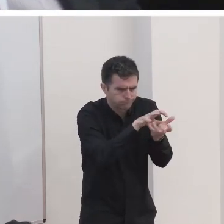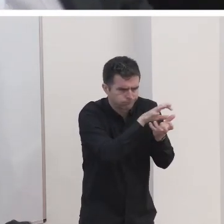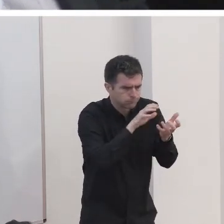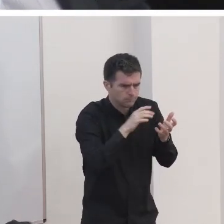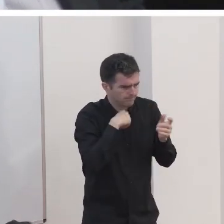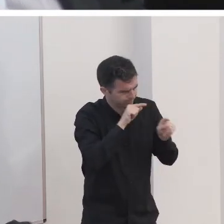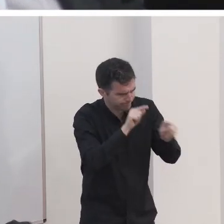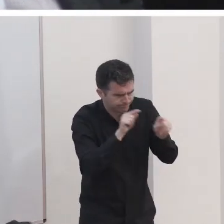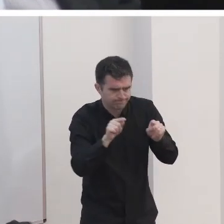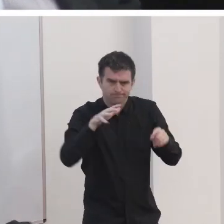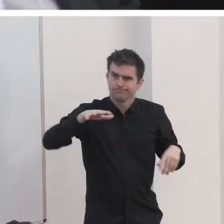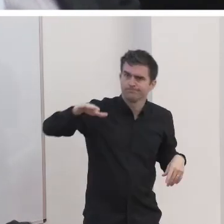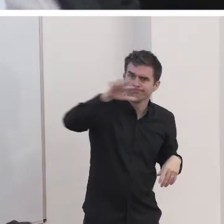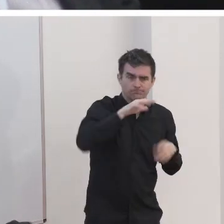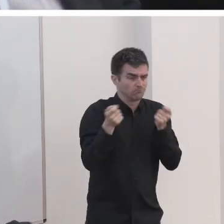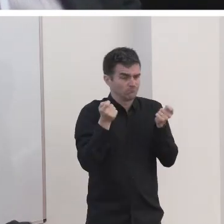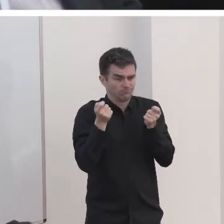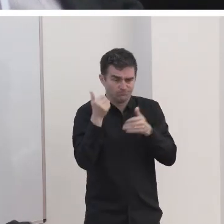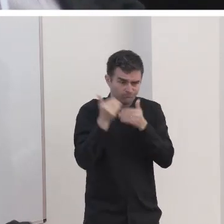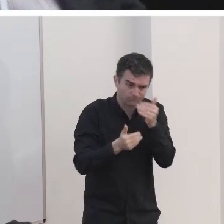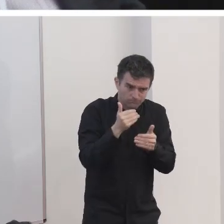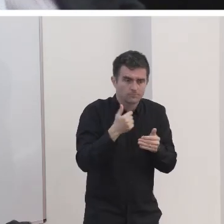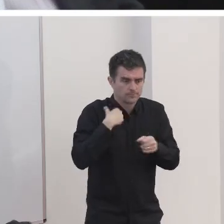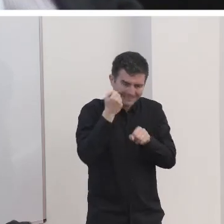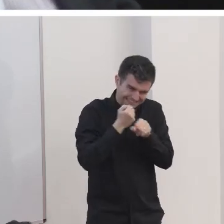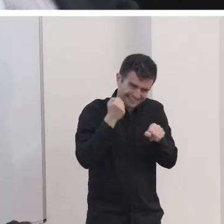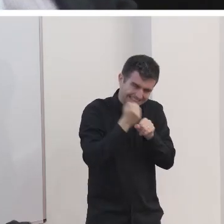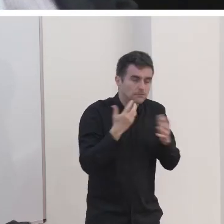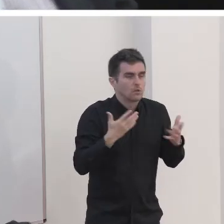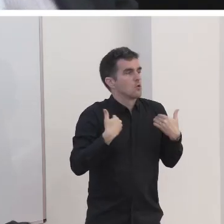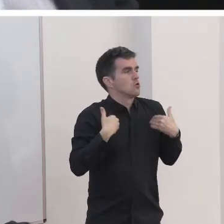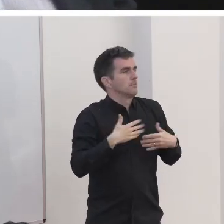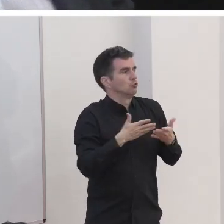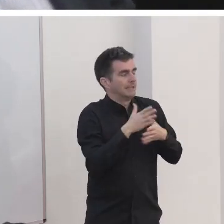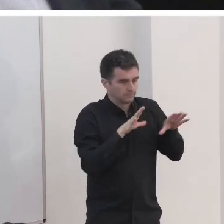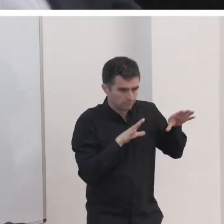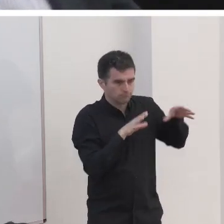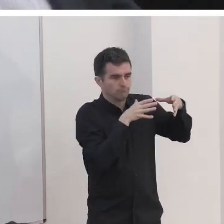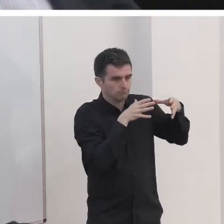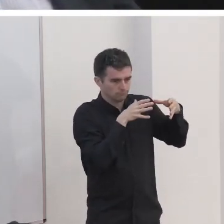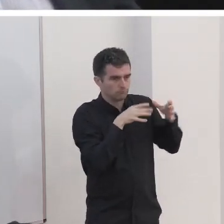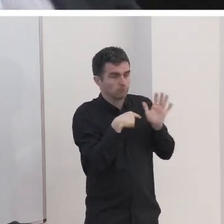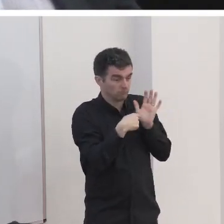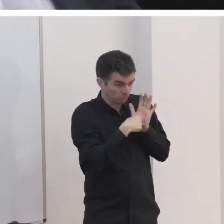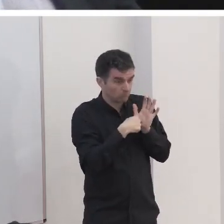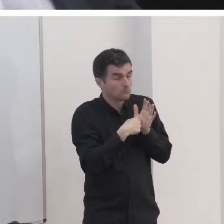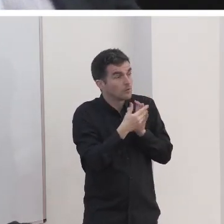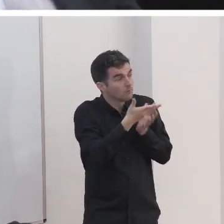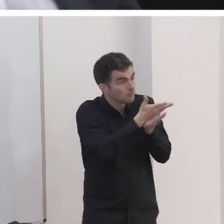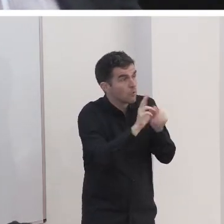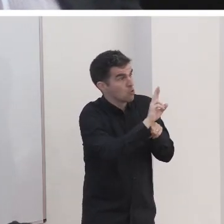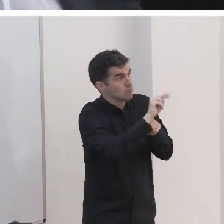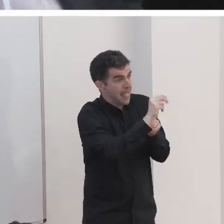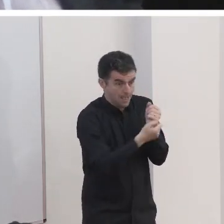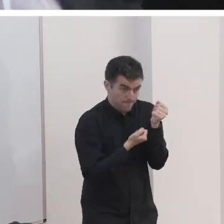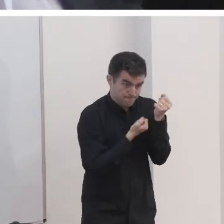But we need reformations within our court system so that some of these things can be handled and it can help